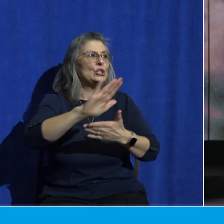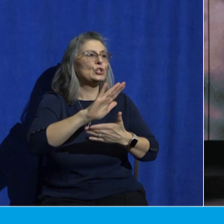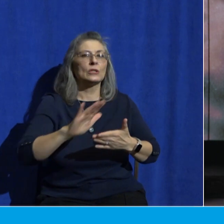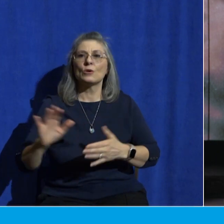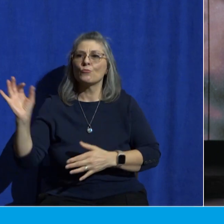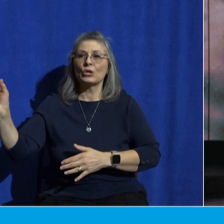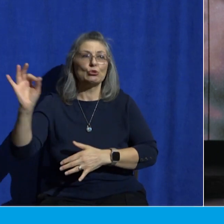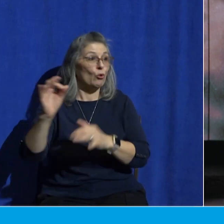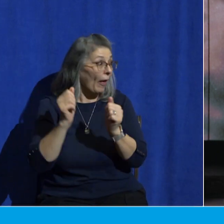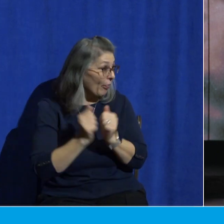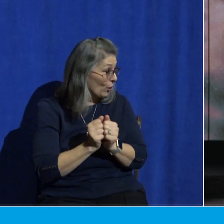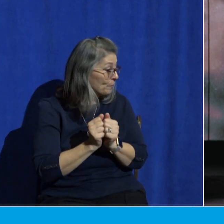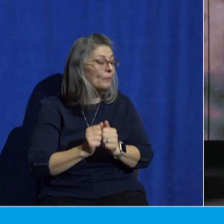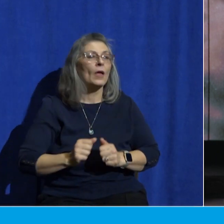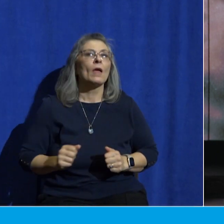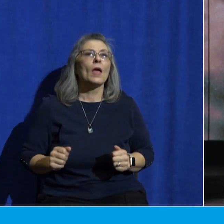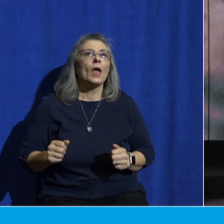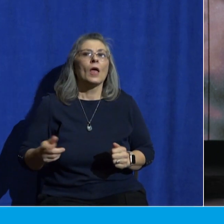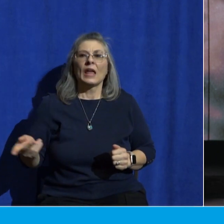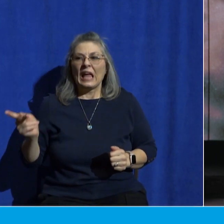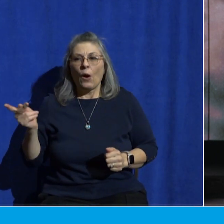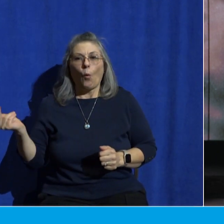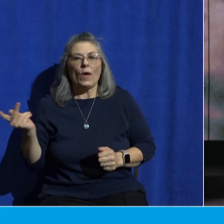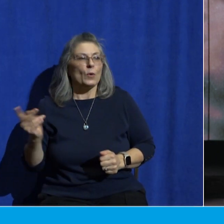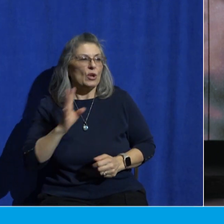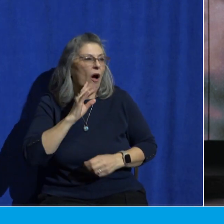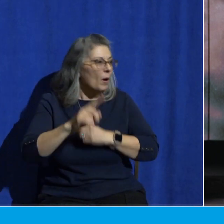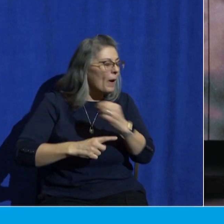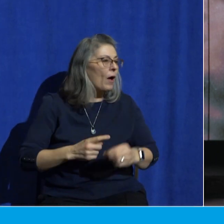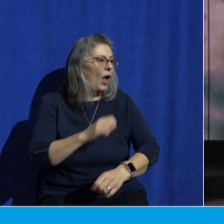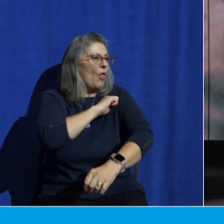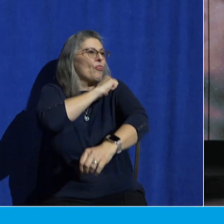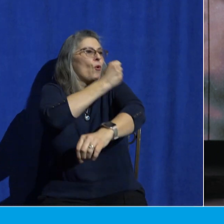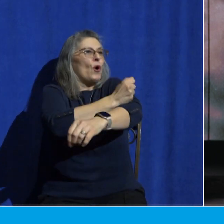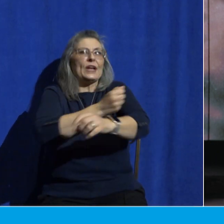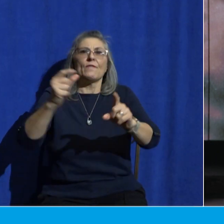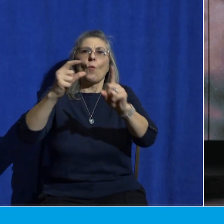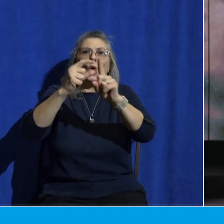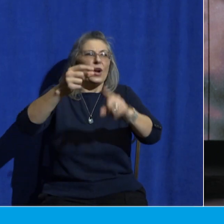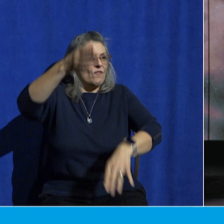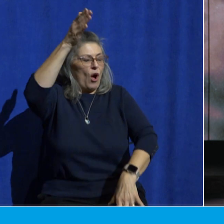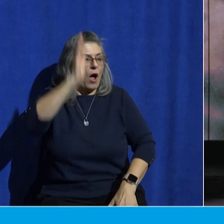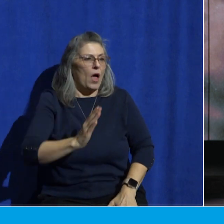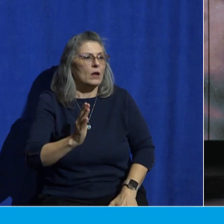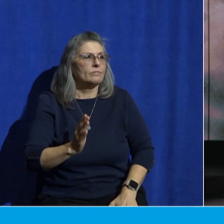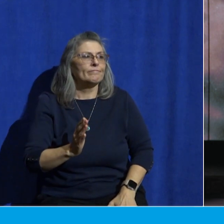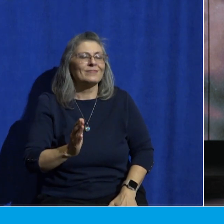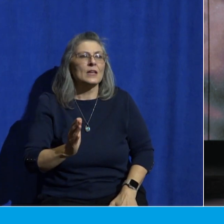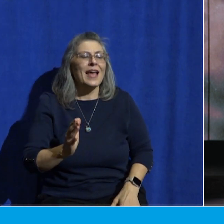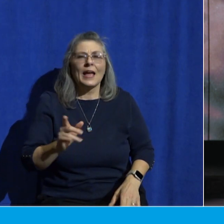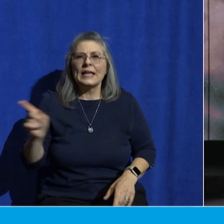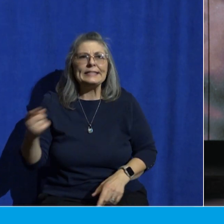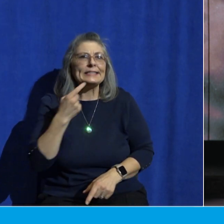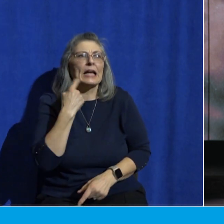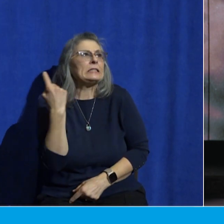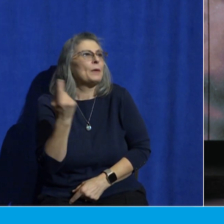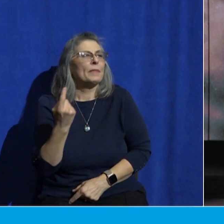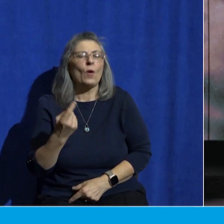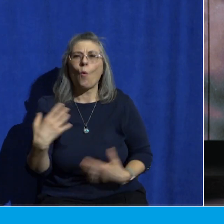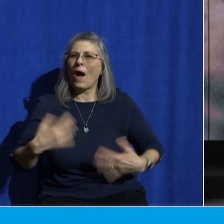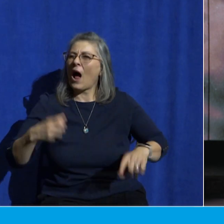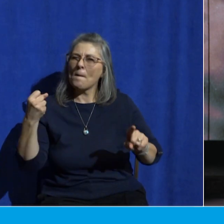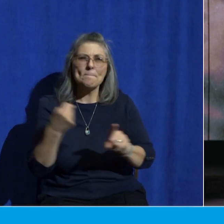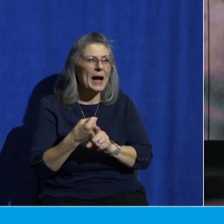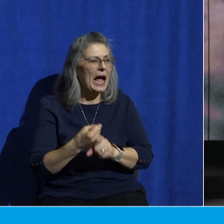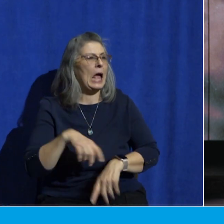God's Word. And I want to show you what he shared with those college students, because I really just can't put it better than he did in